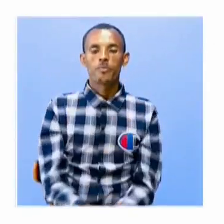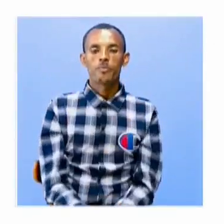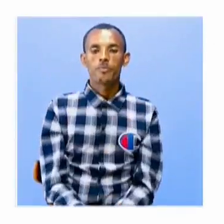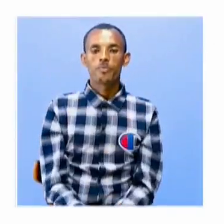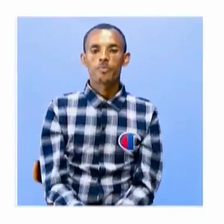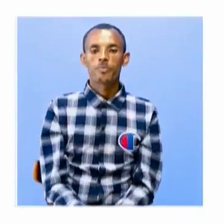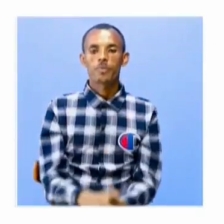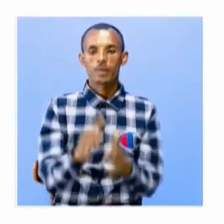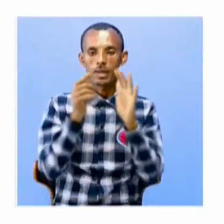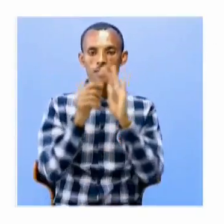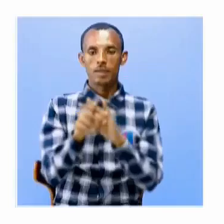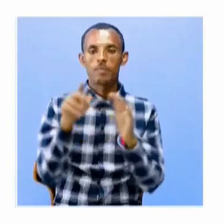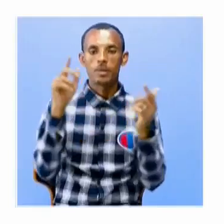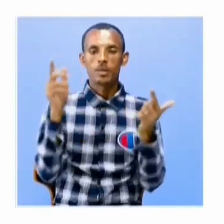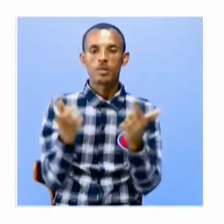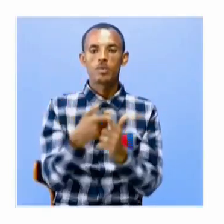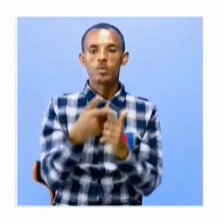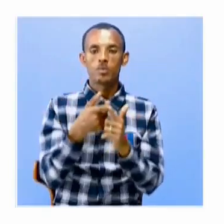Example